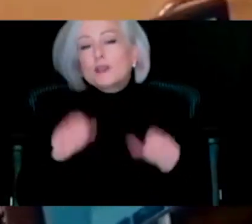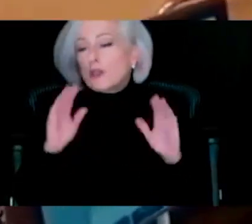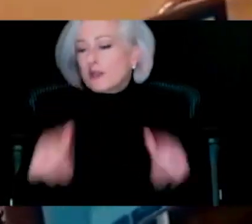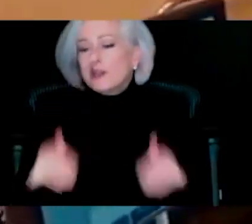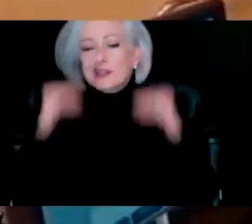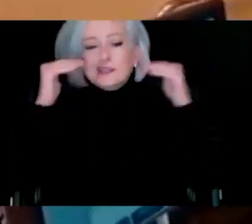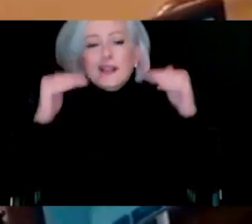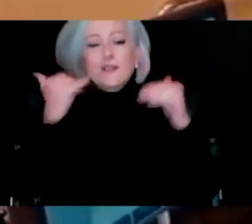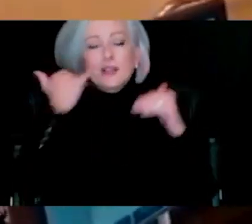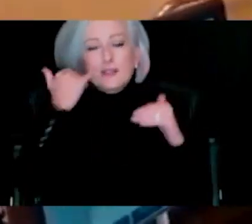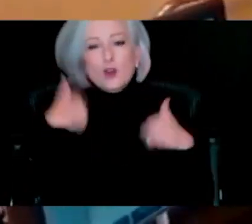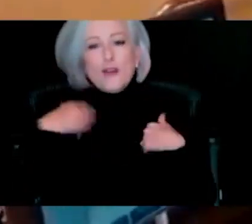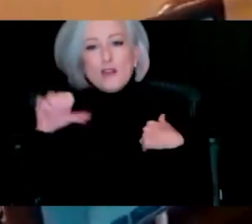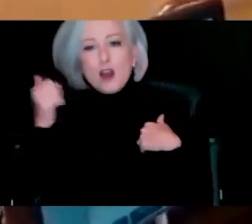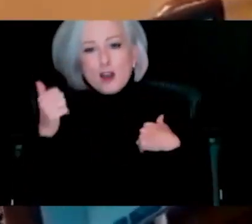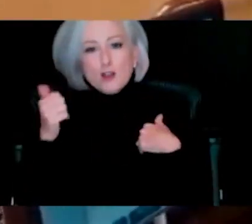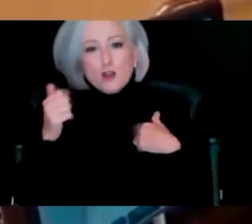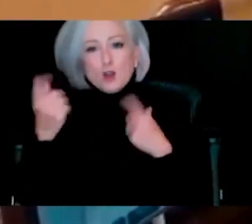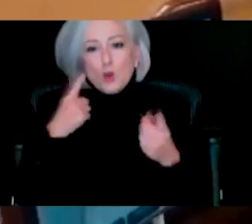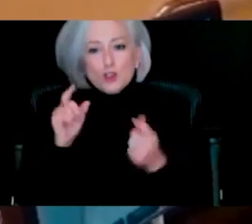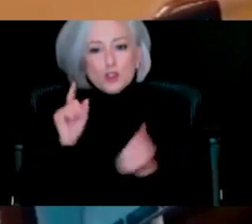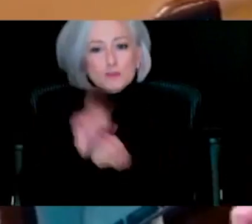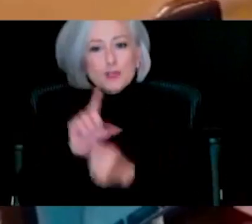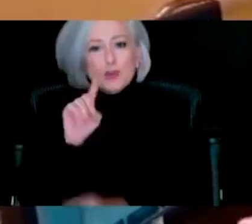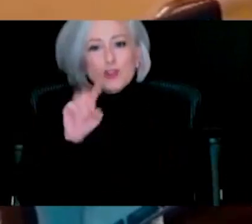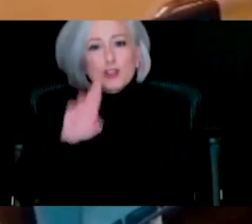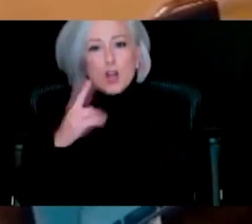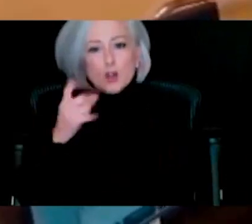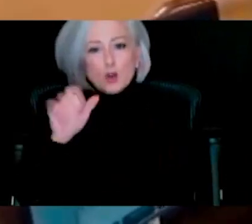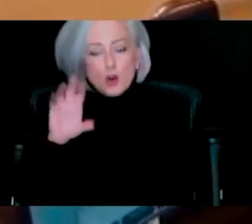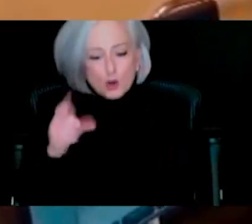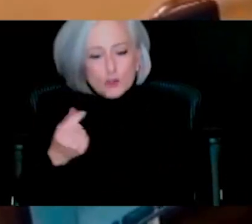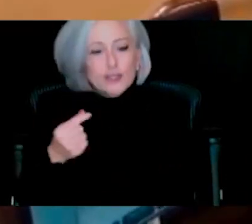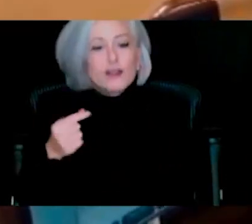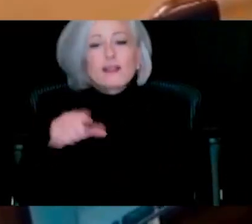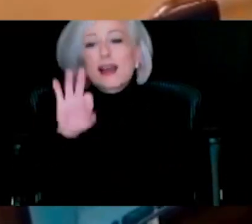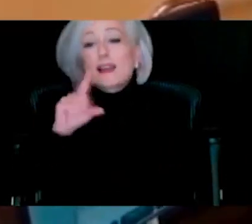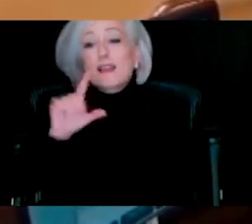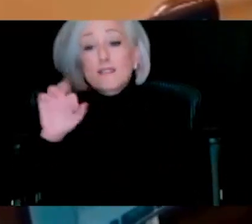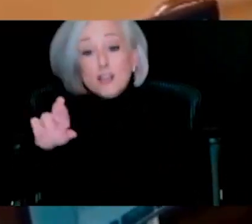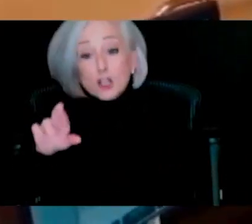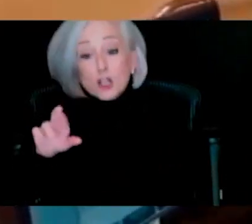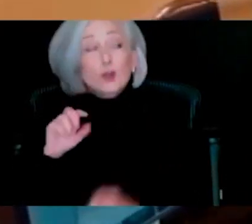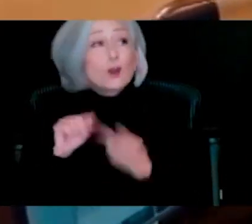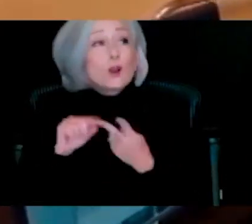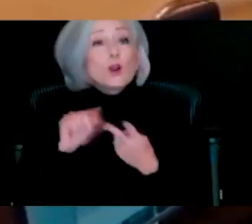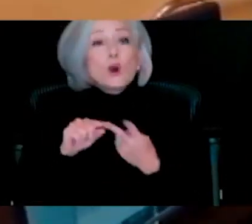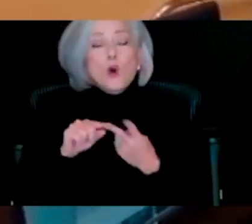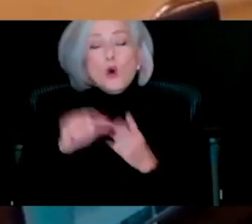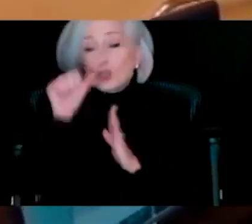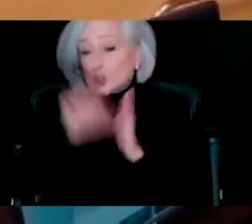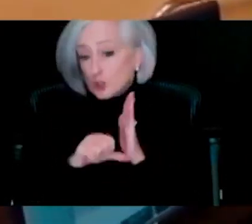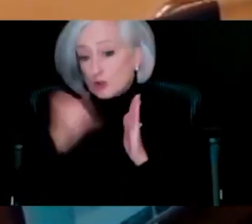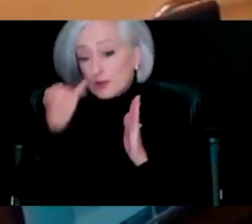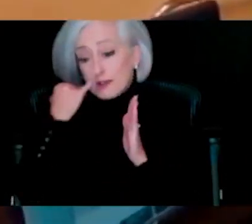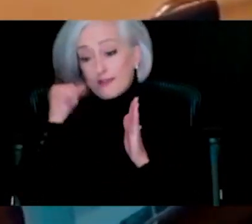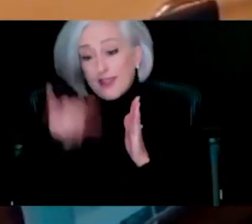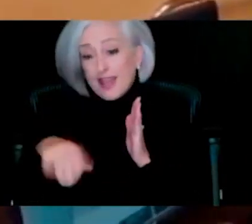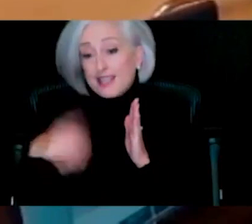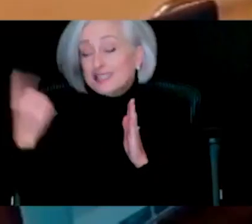other questions and meet with Dr. Holding. If you're more interested in something with fillers or maybe a surgery, if that's something